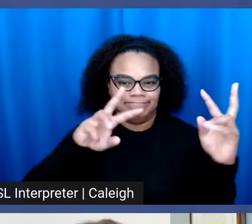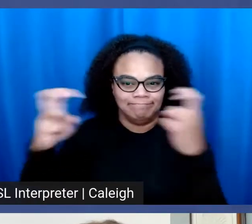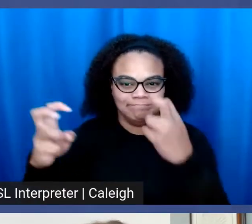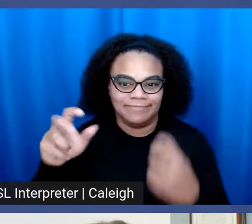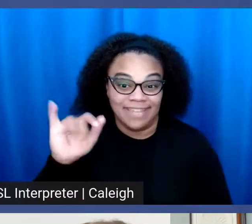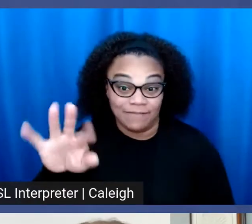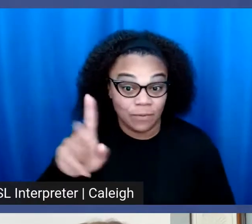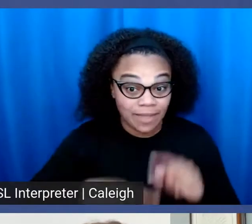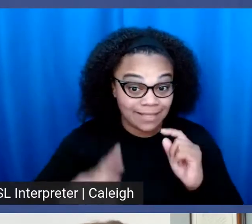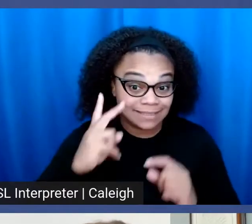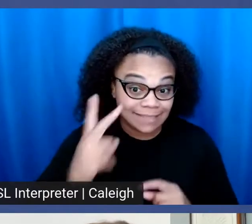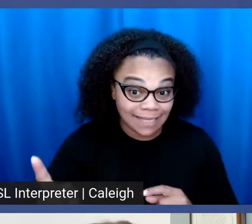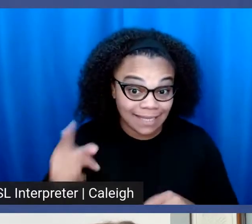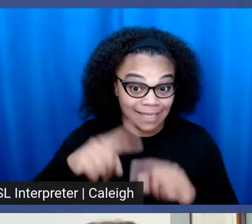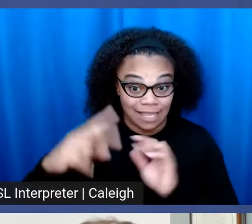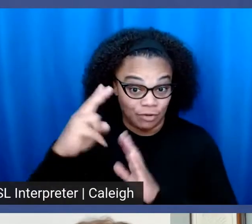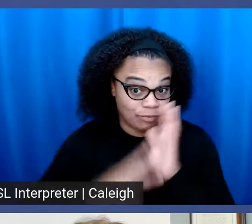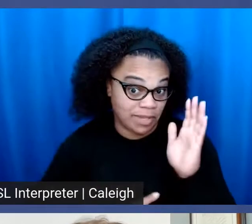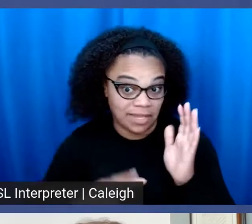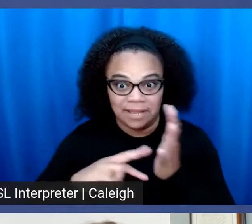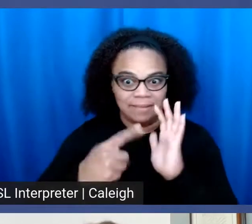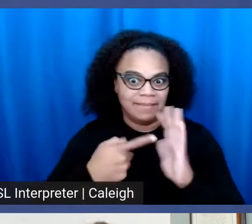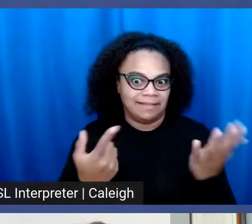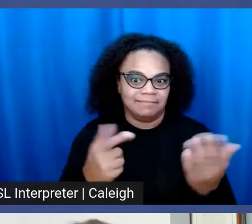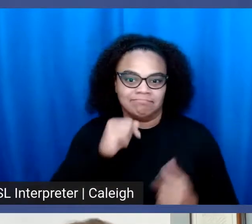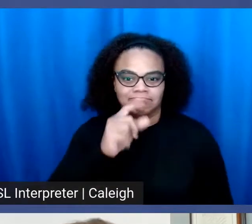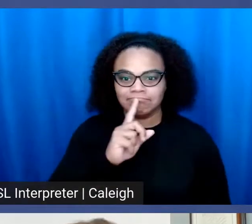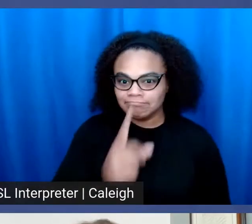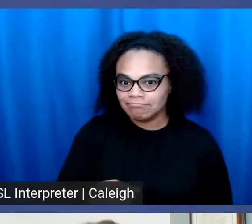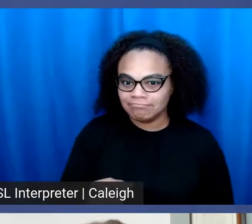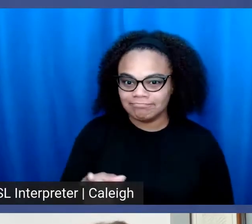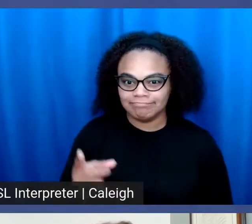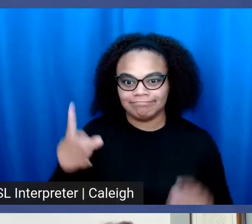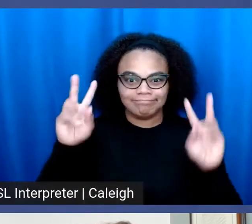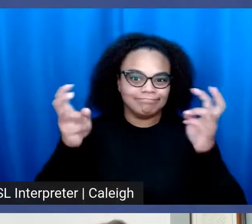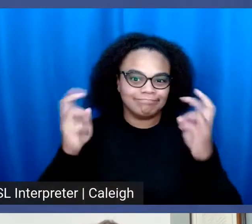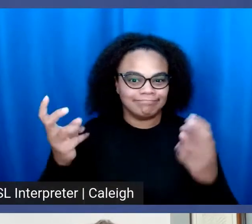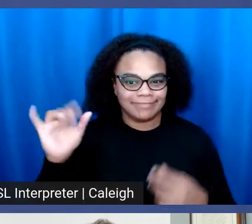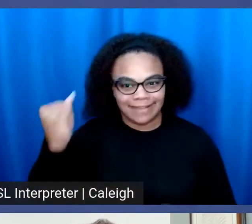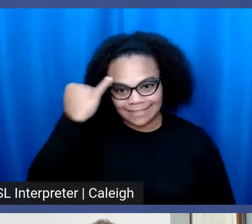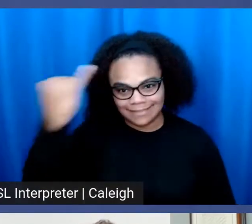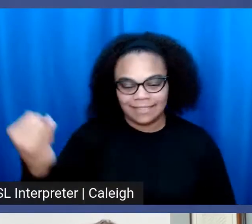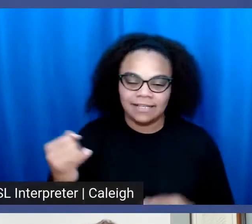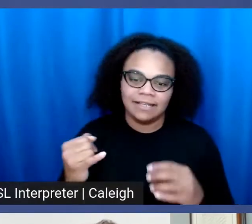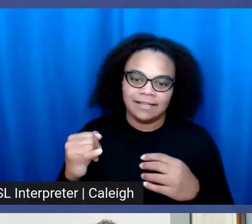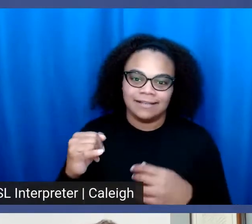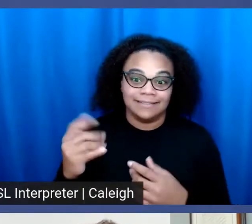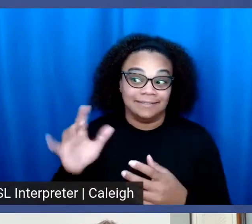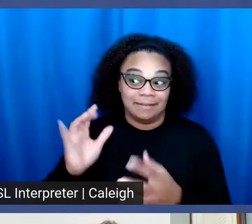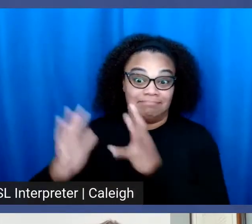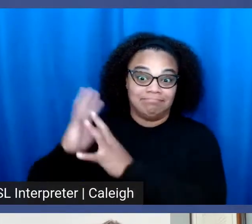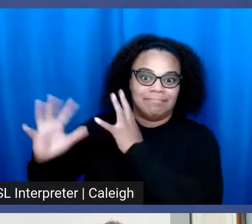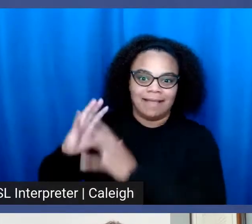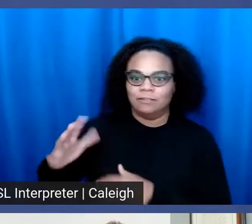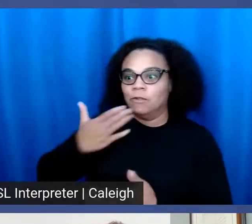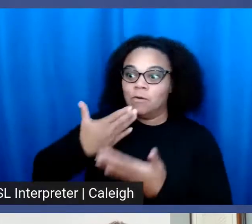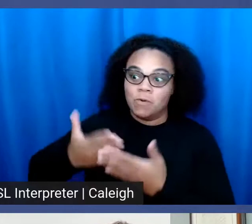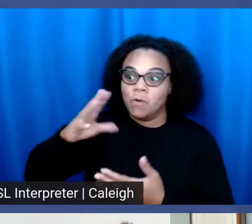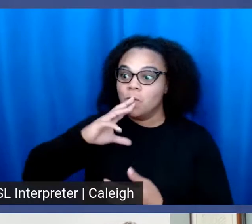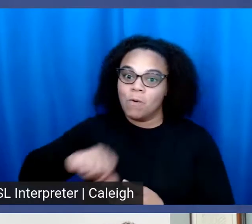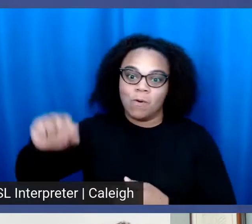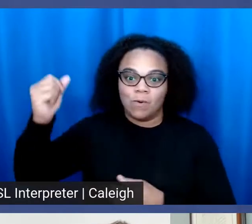doesn't exist. Let's go back to the good old days. Of course, that's not a workable solution in any sense.